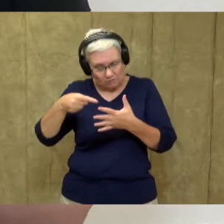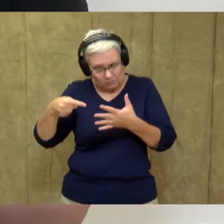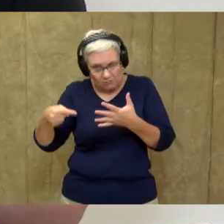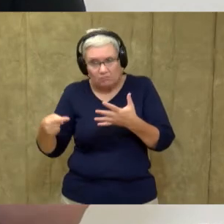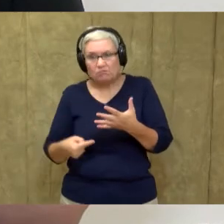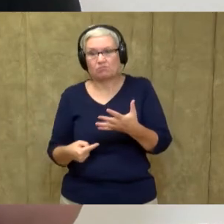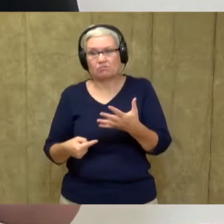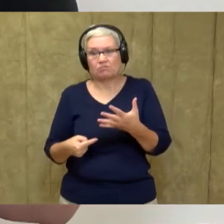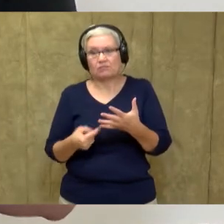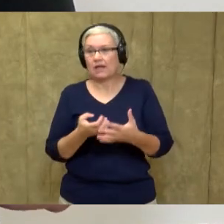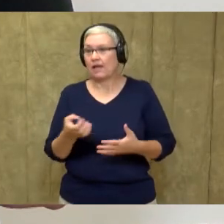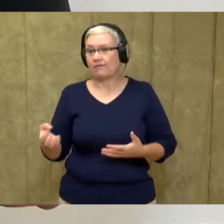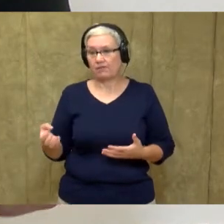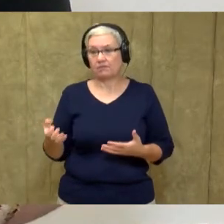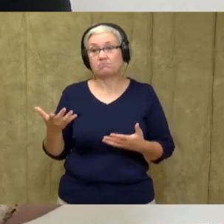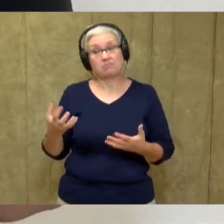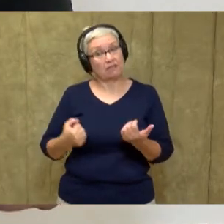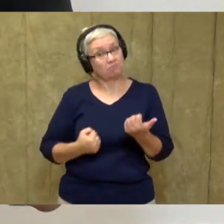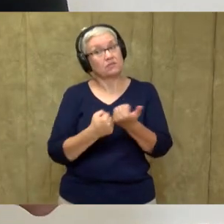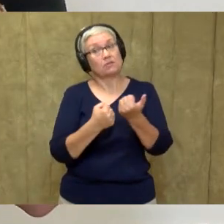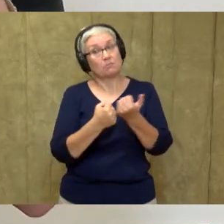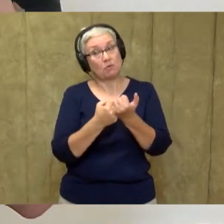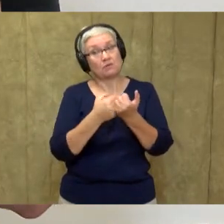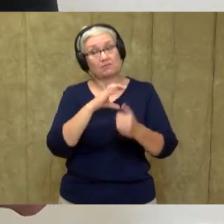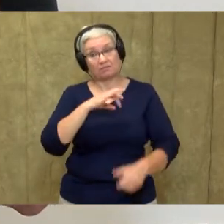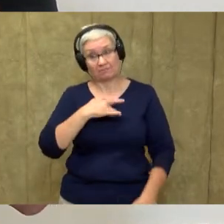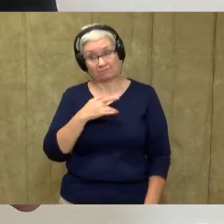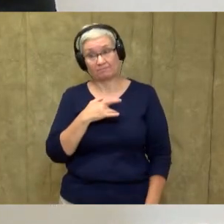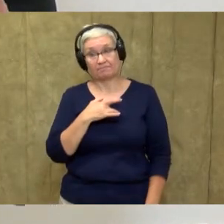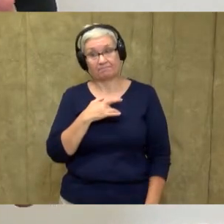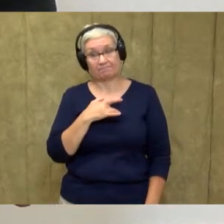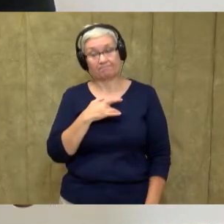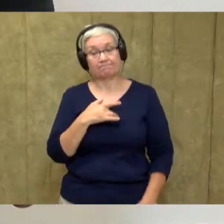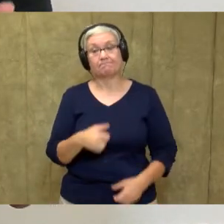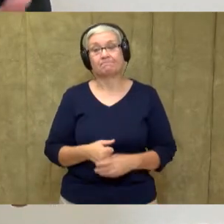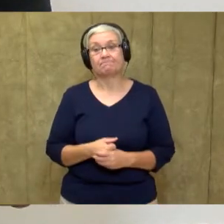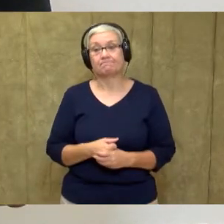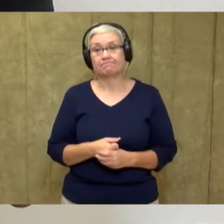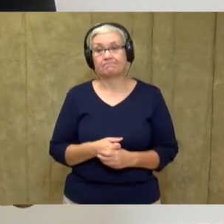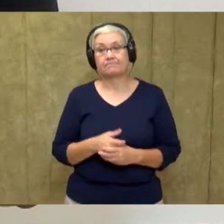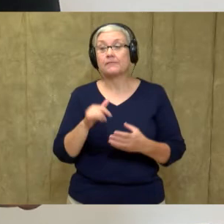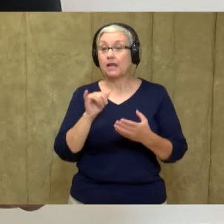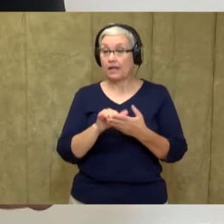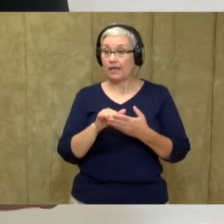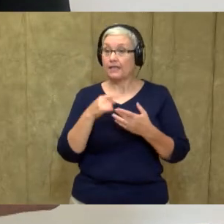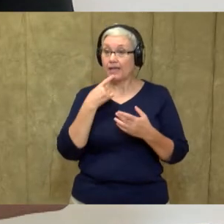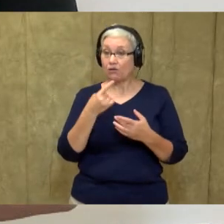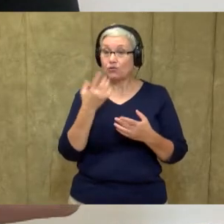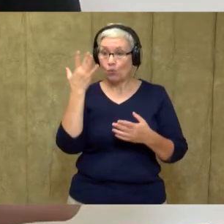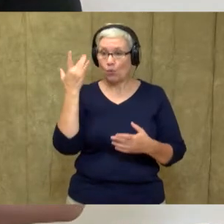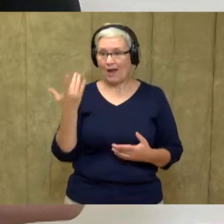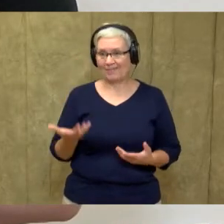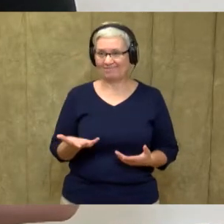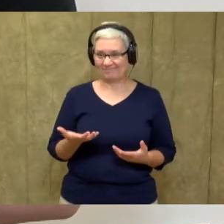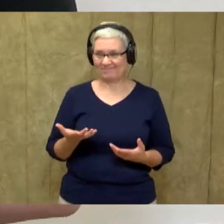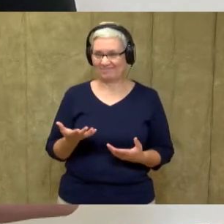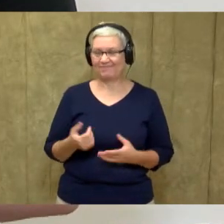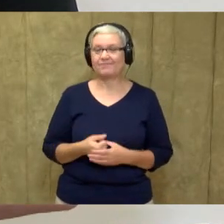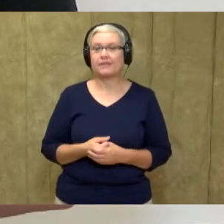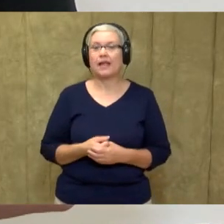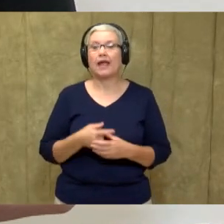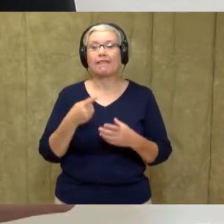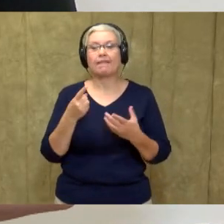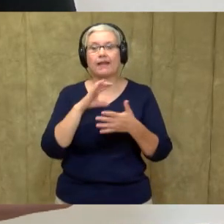good evidence that he backs up pretty well, and he gives us that justification, and then he